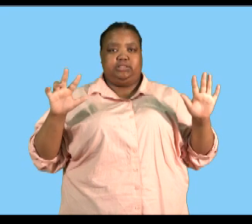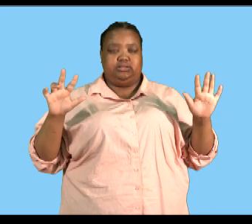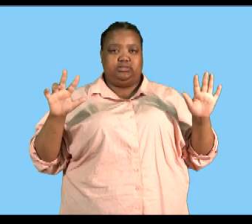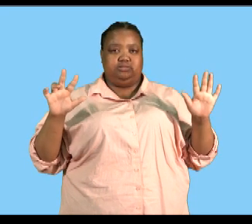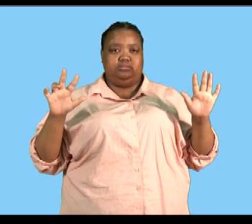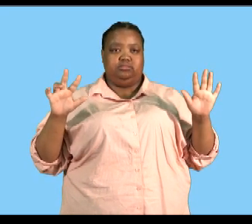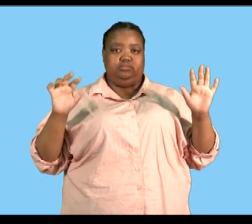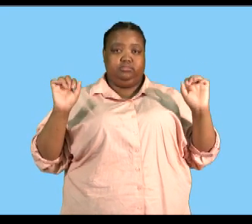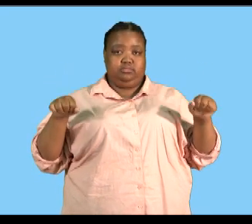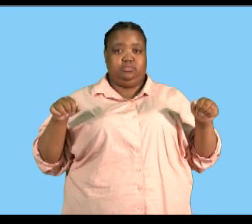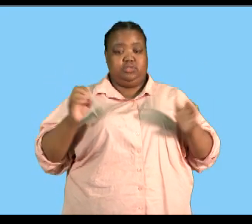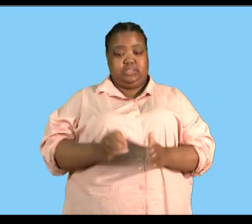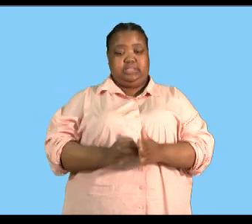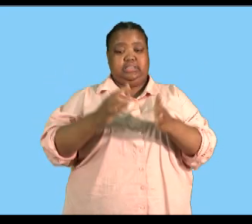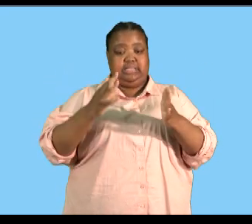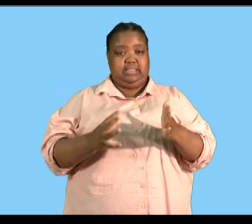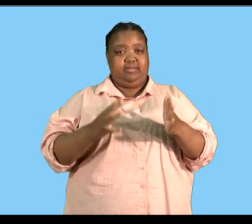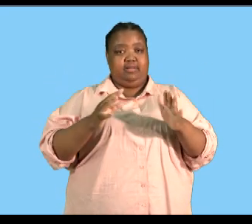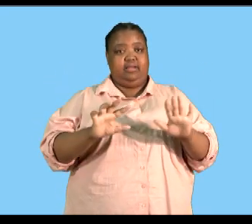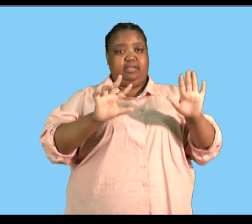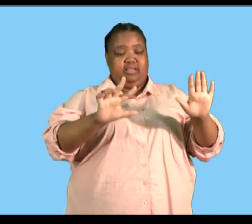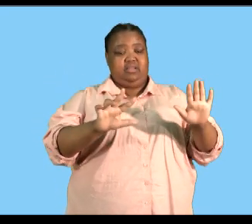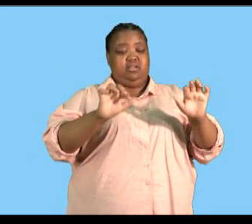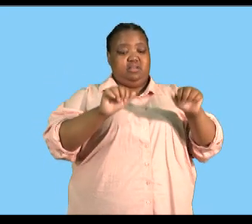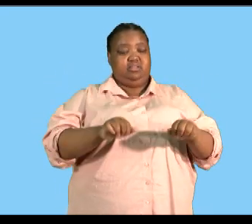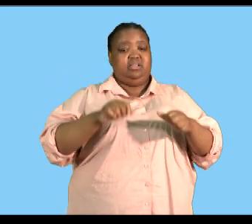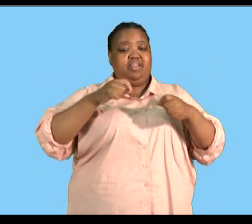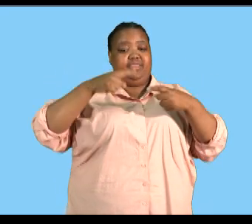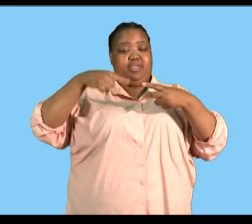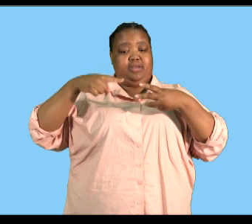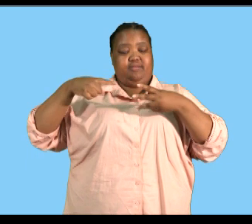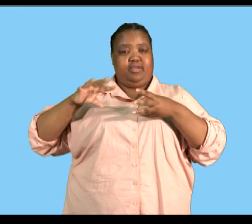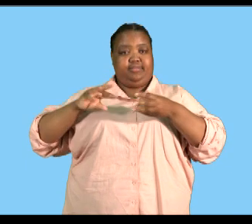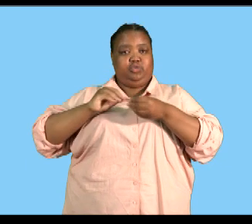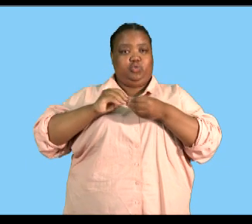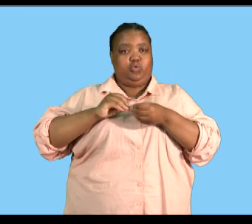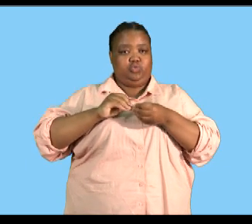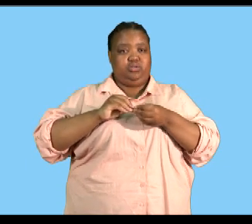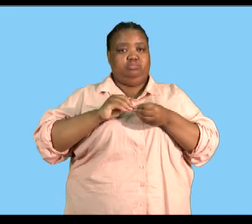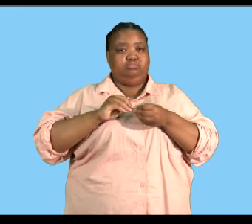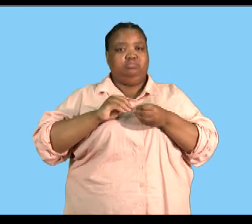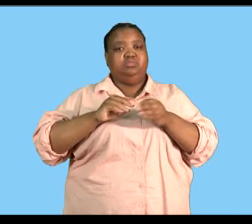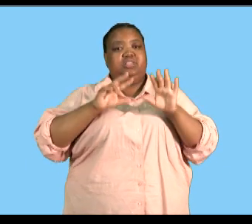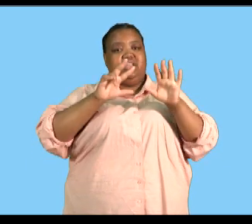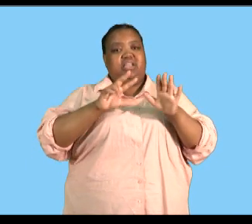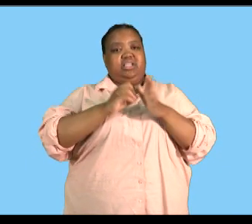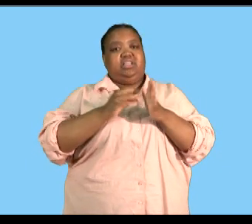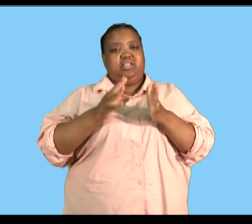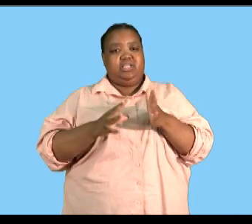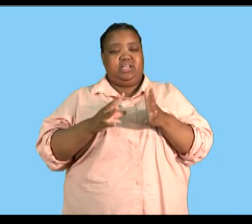and 8. So we have 8 learners who scored more than 35 marks out